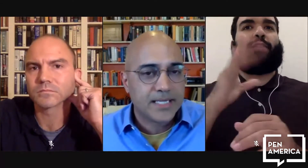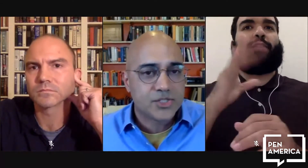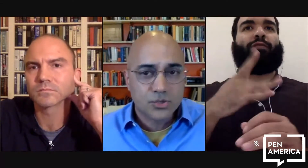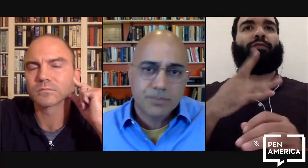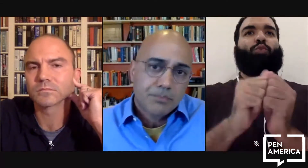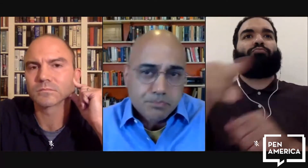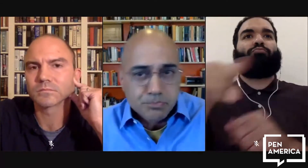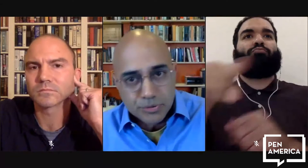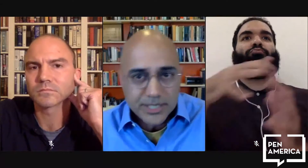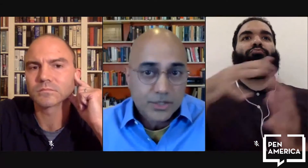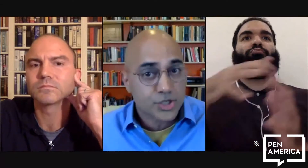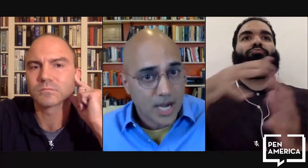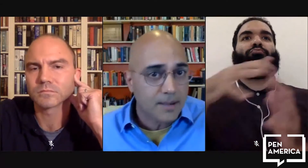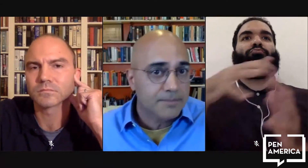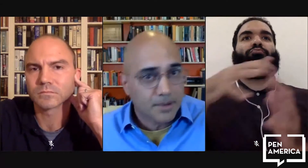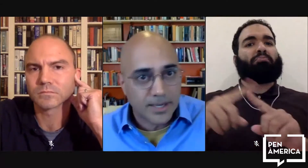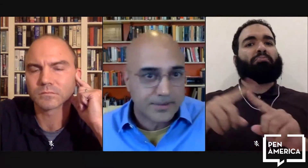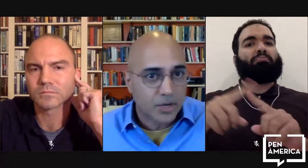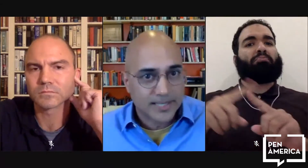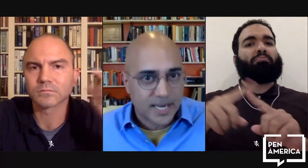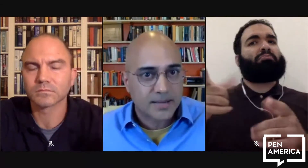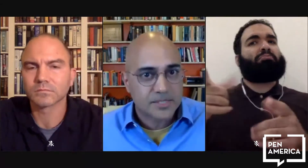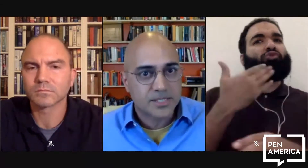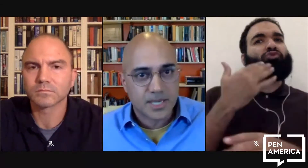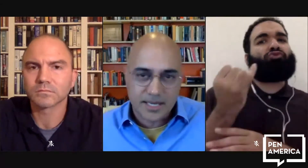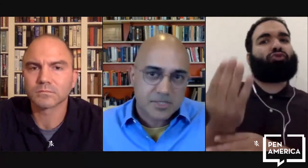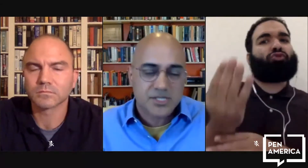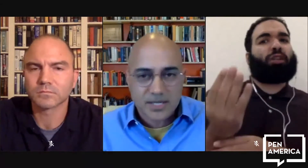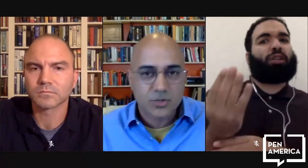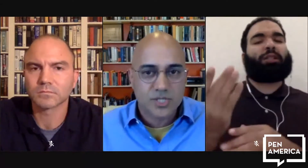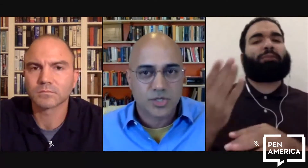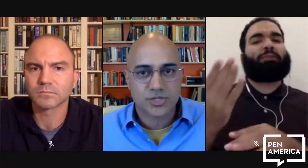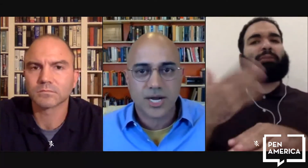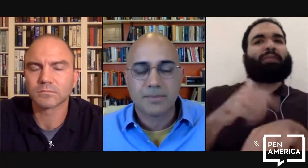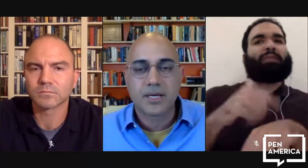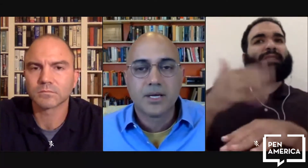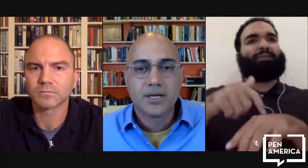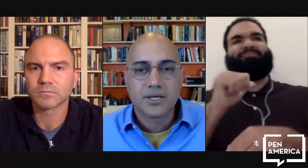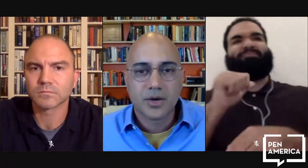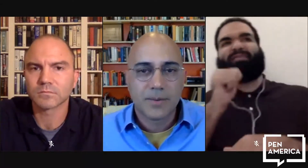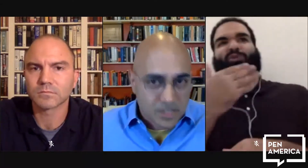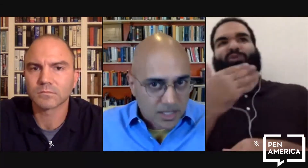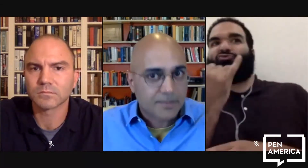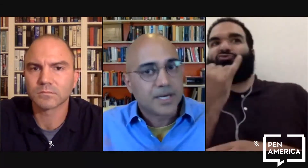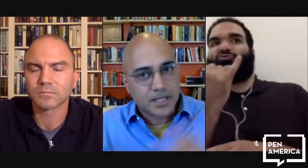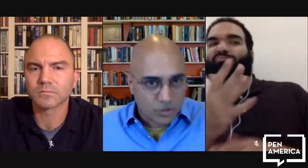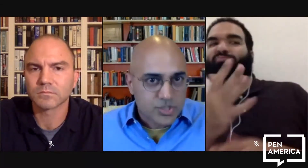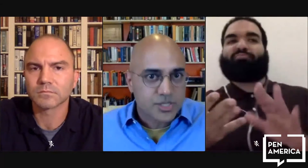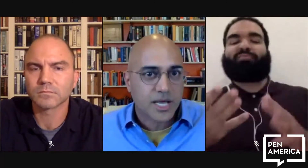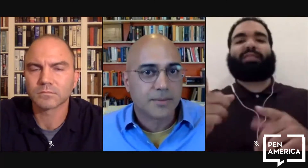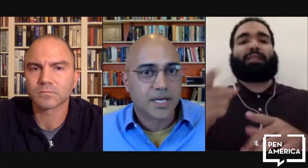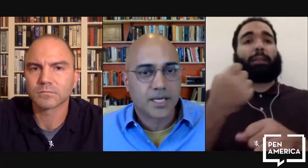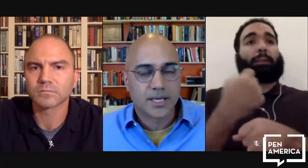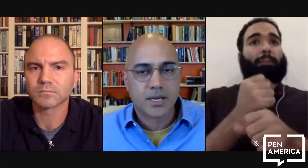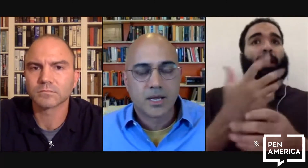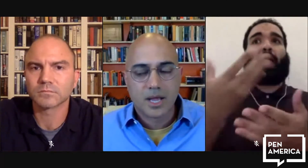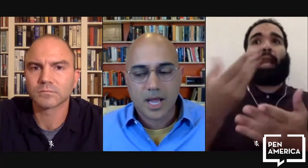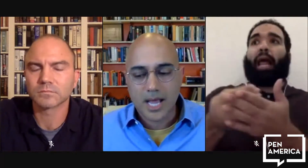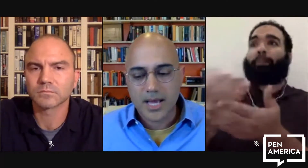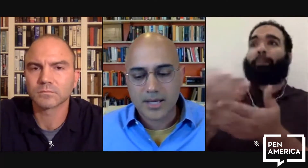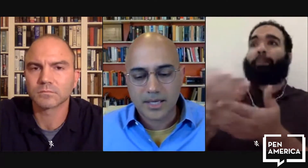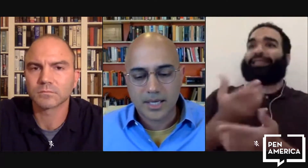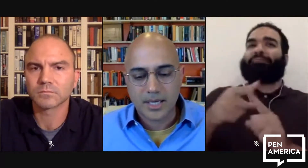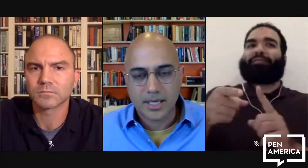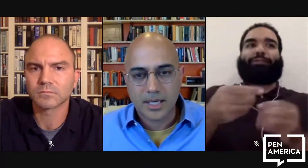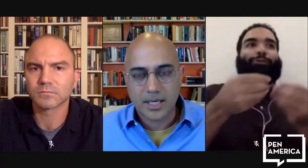and he's doing a pretty good job. At times he's not doing such a good job, but makes a lot of money, then loses a lot of money,